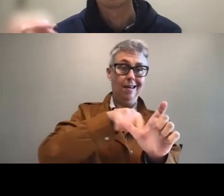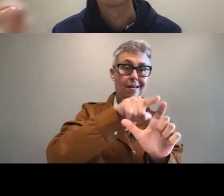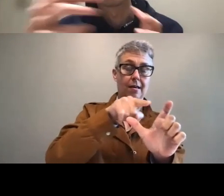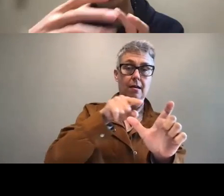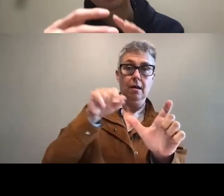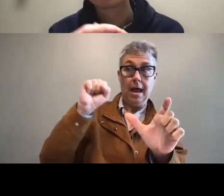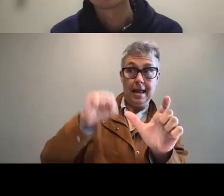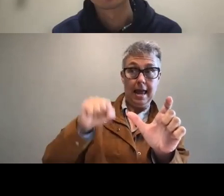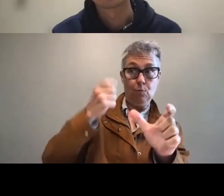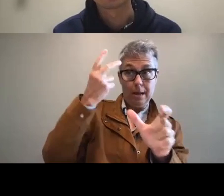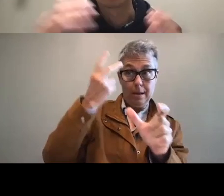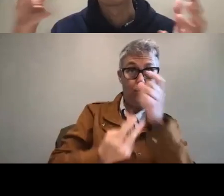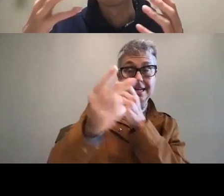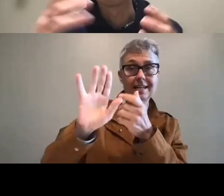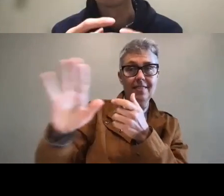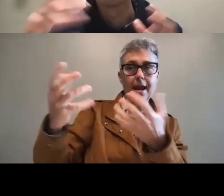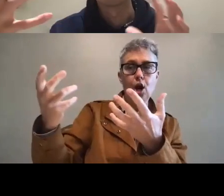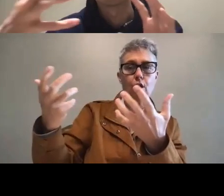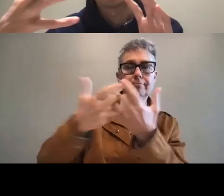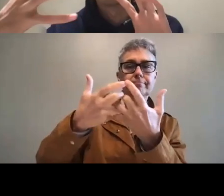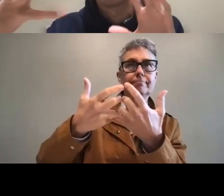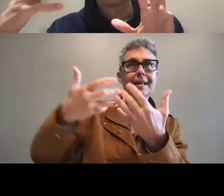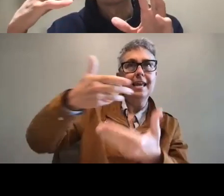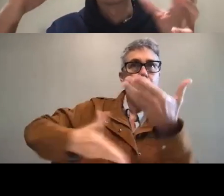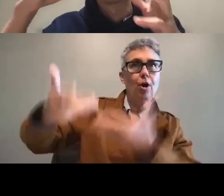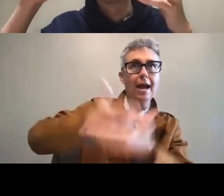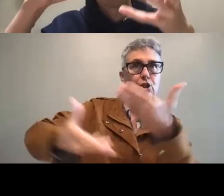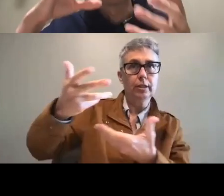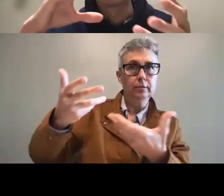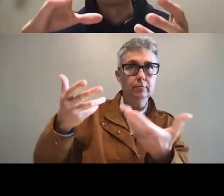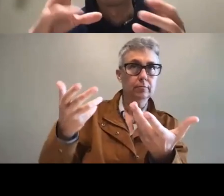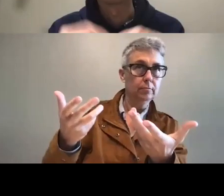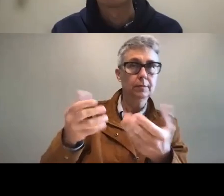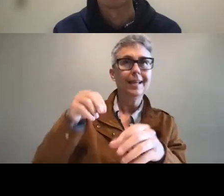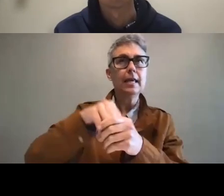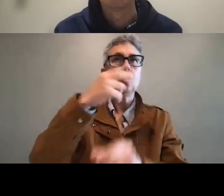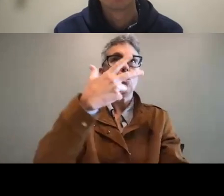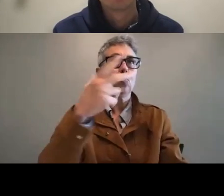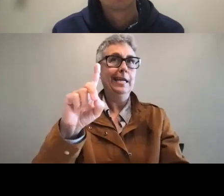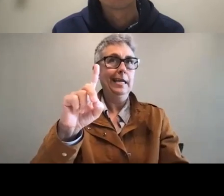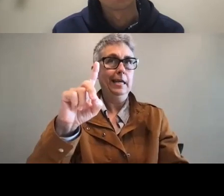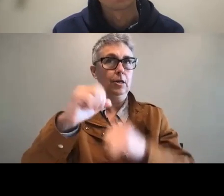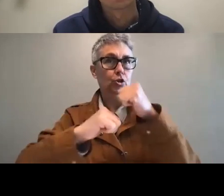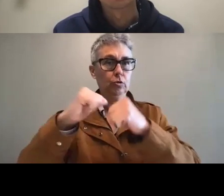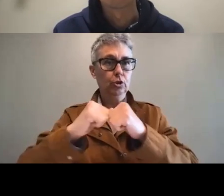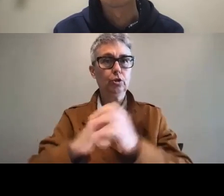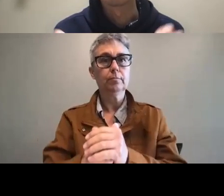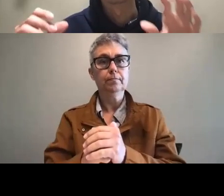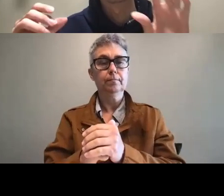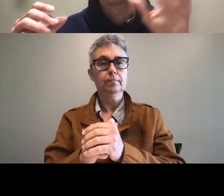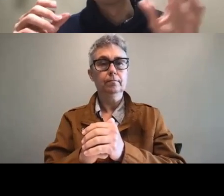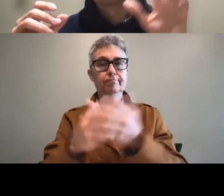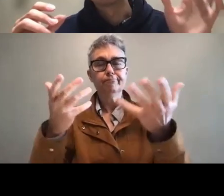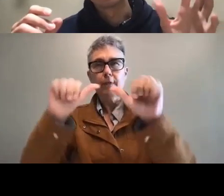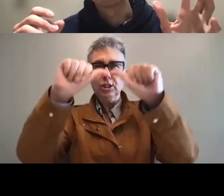predict how they interact in terms of how they interact in 3D, right? Basically, what are